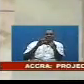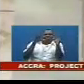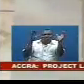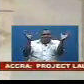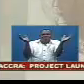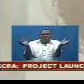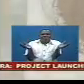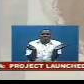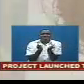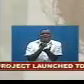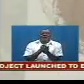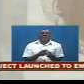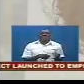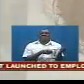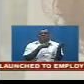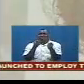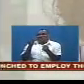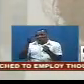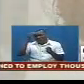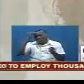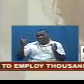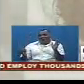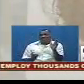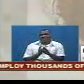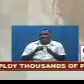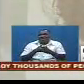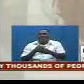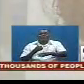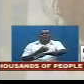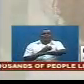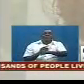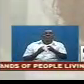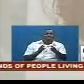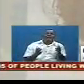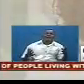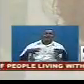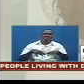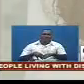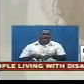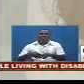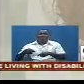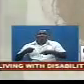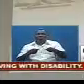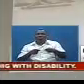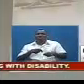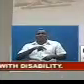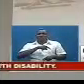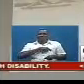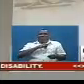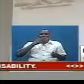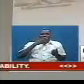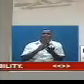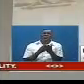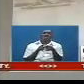satellite subsystems in order to strengthen the knowledge and development of improved techniques of integration, control, quality